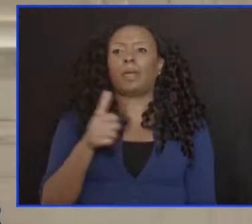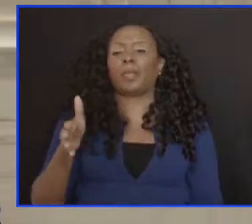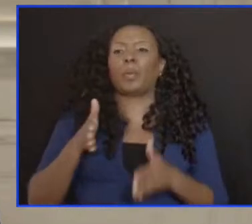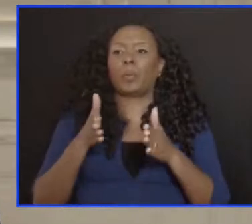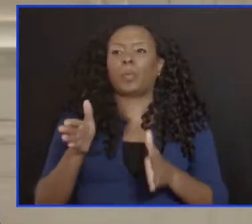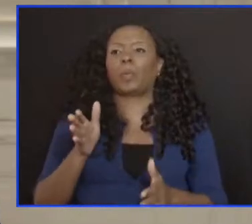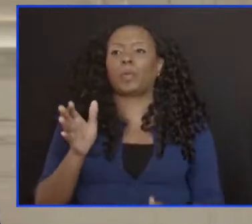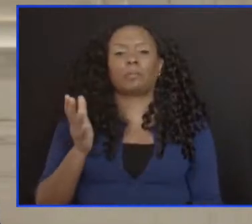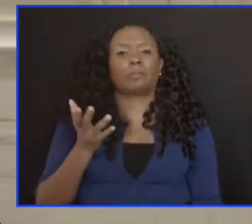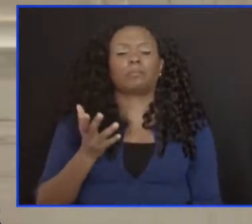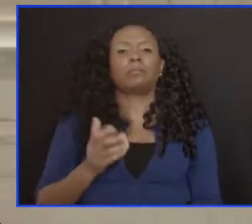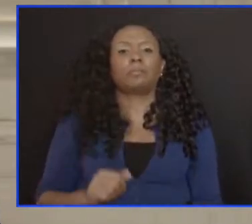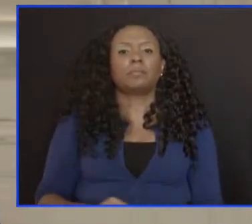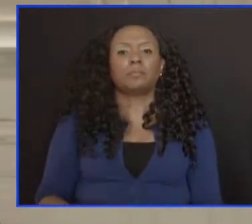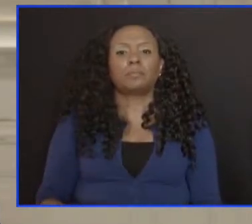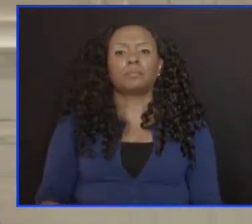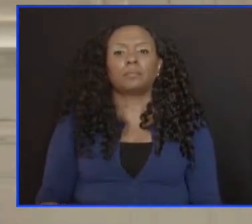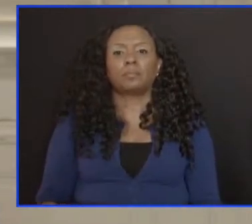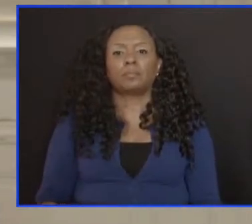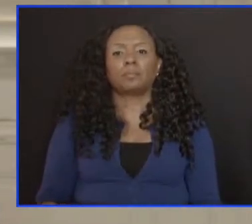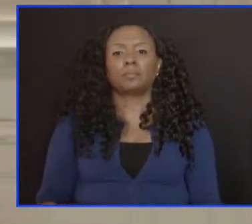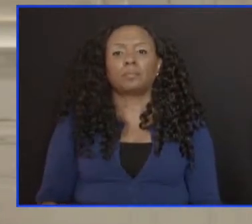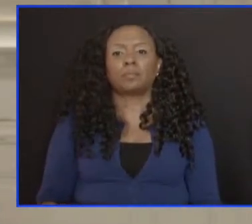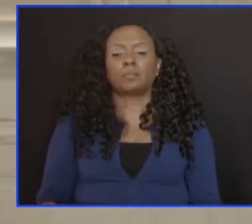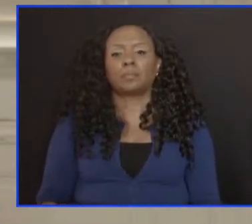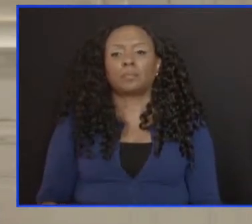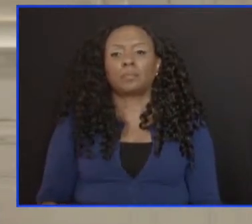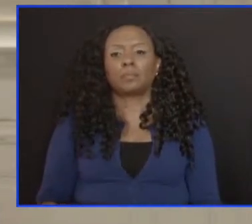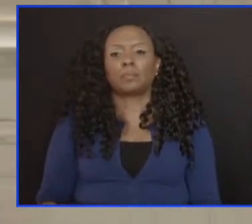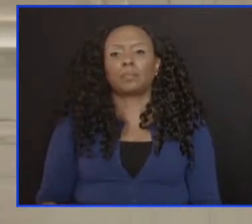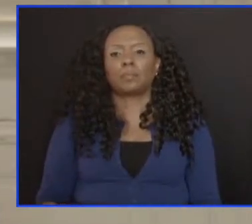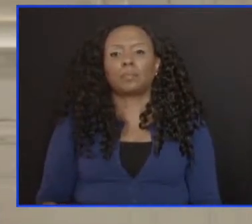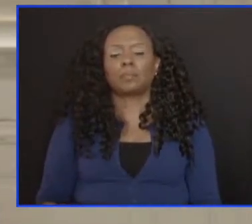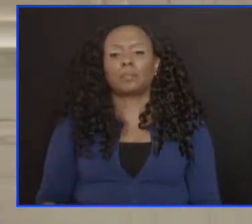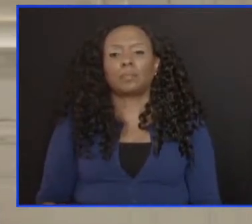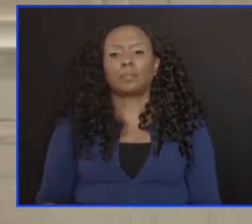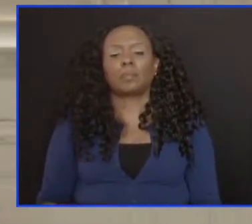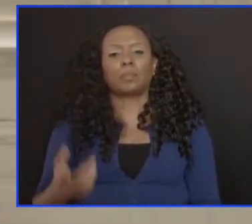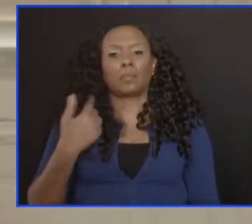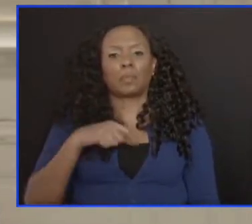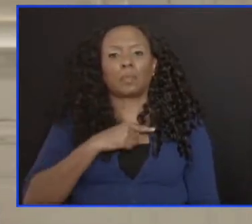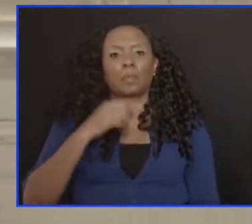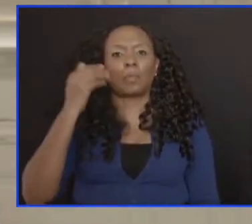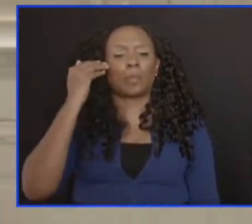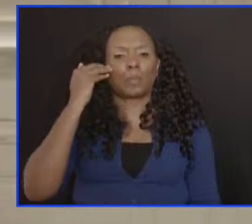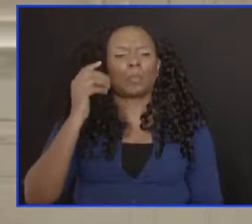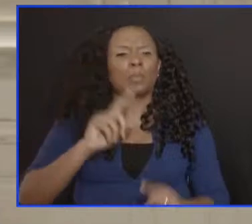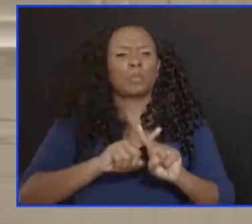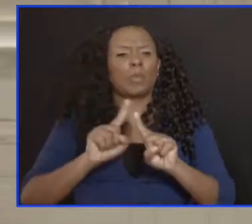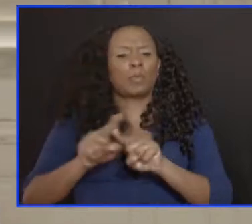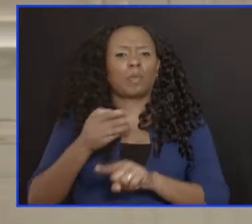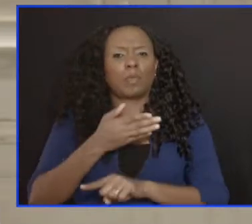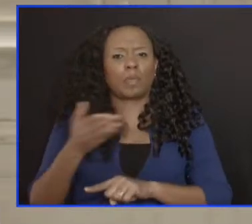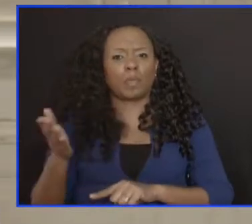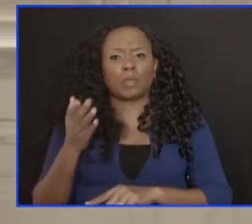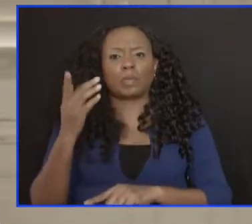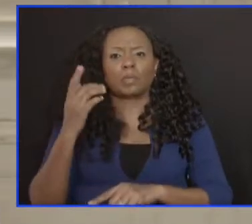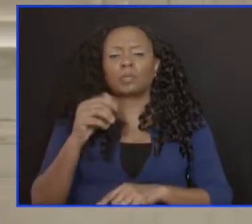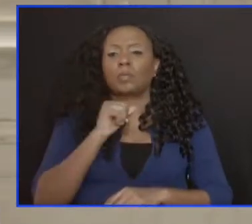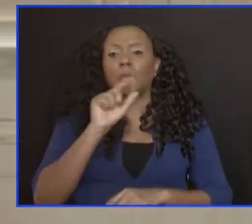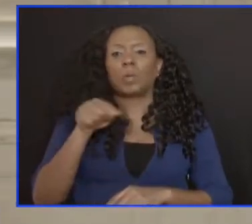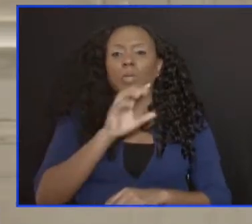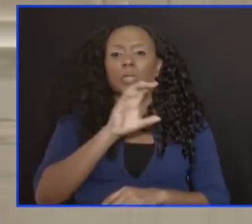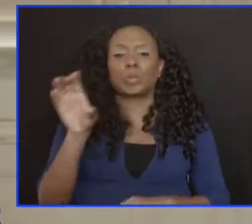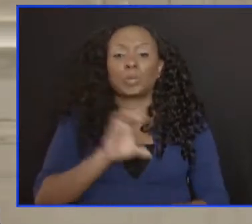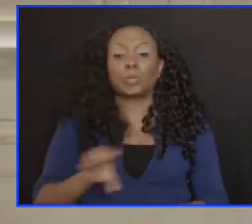there's scope. And there is scope, and we have used it. I've used it myself, certainly within isolation, to allow for not only Zooming,